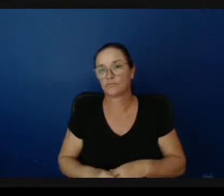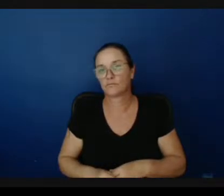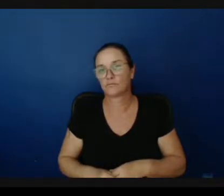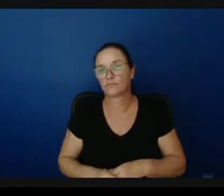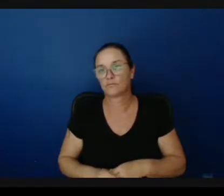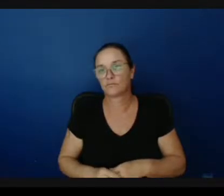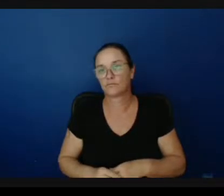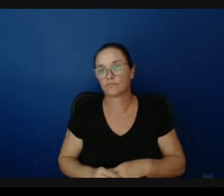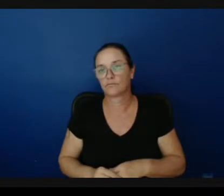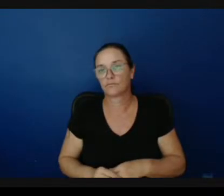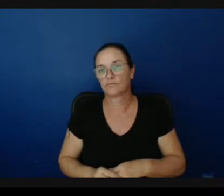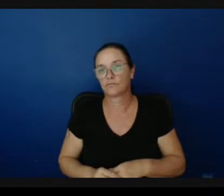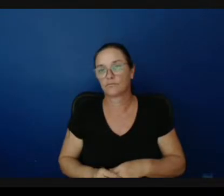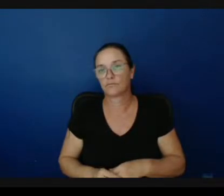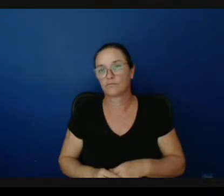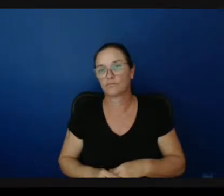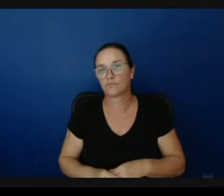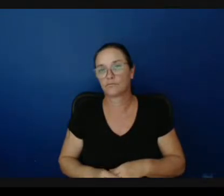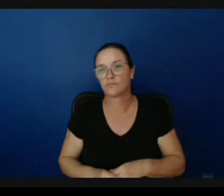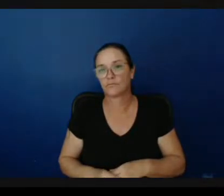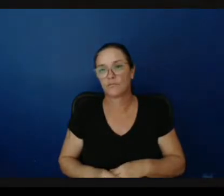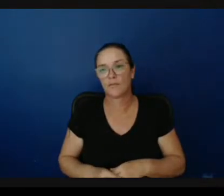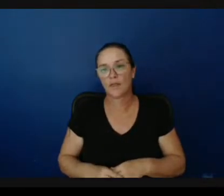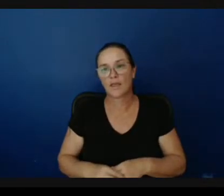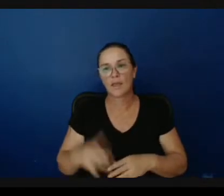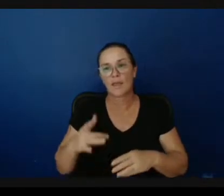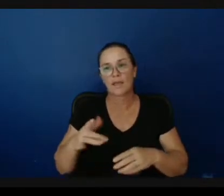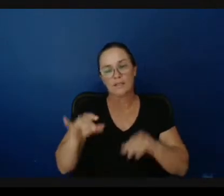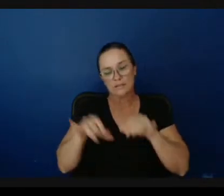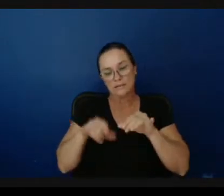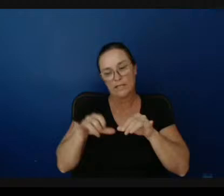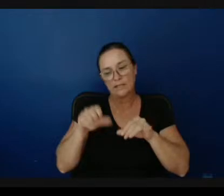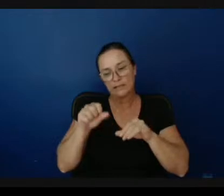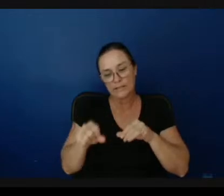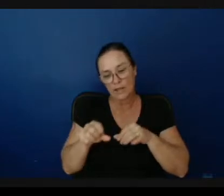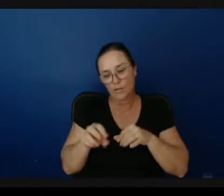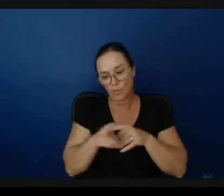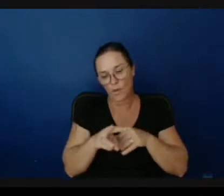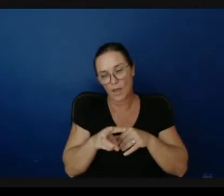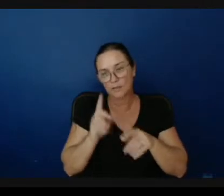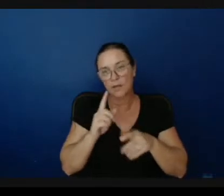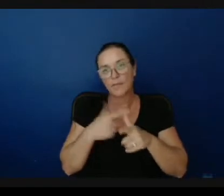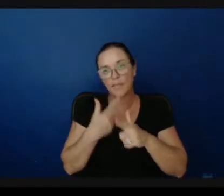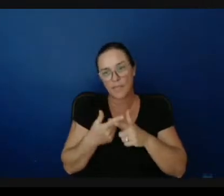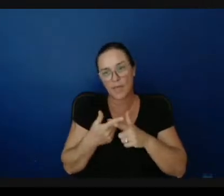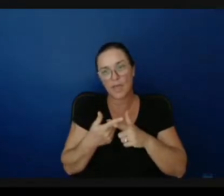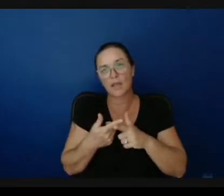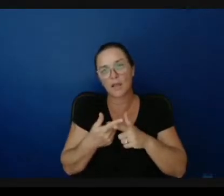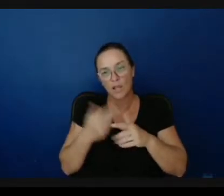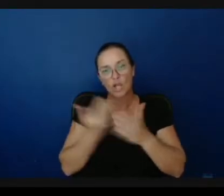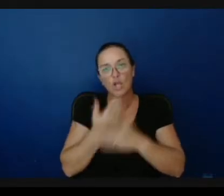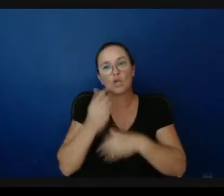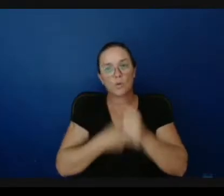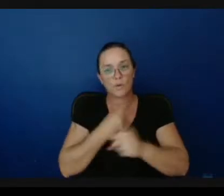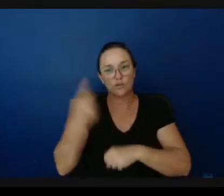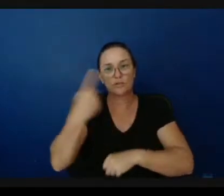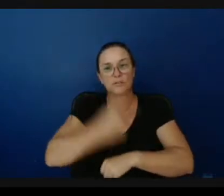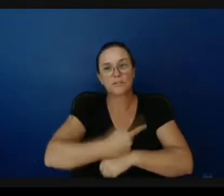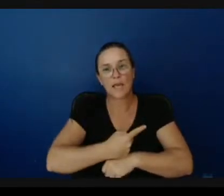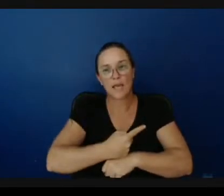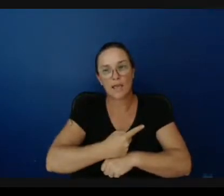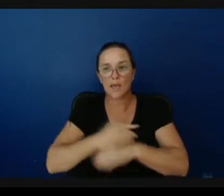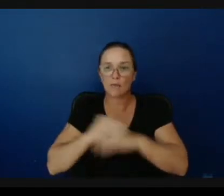So contained here within the southwest part mostly, but then as this eruption ramps up, here's New Year's Day, you can see it makes this renewed